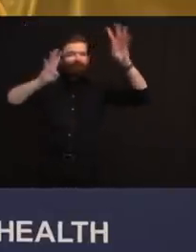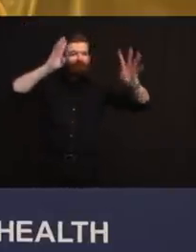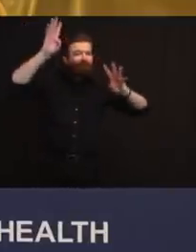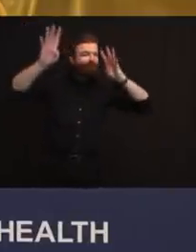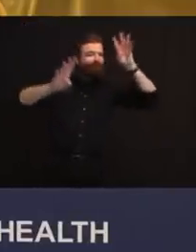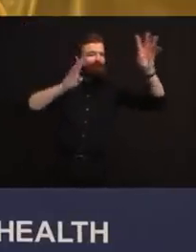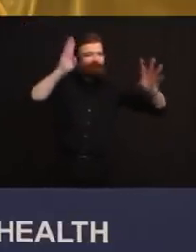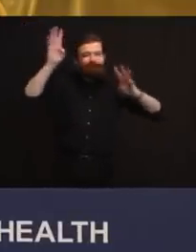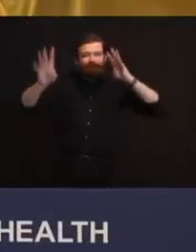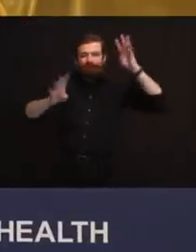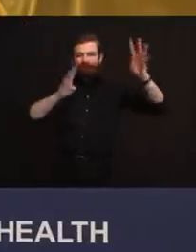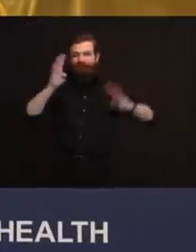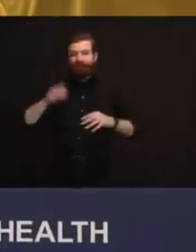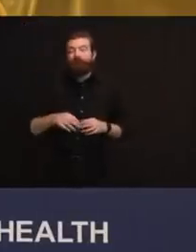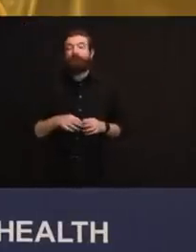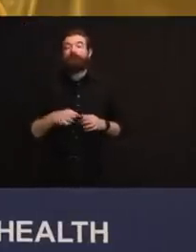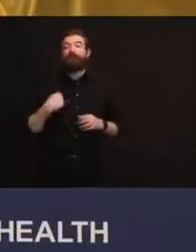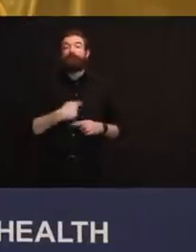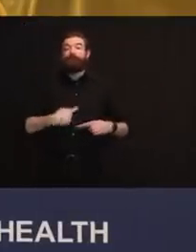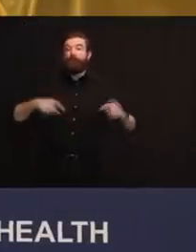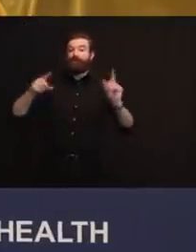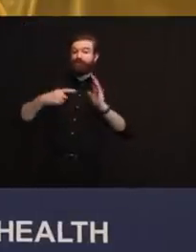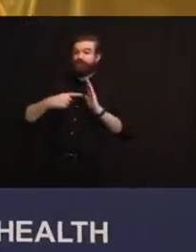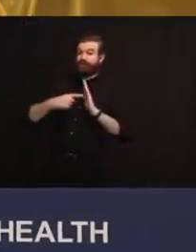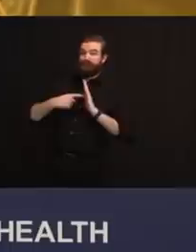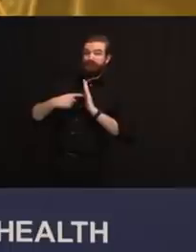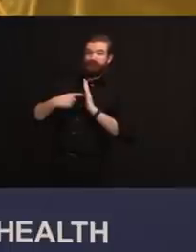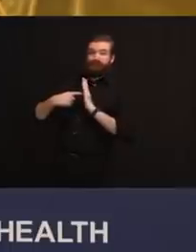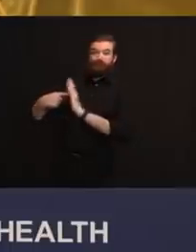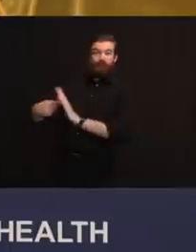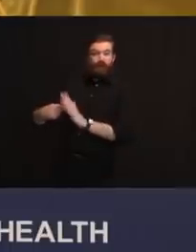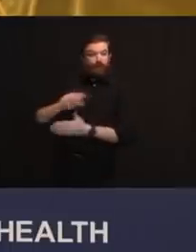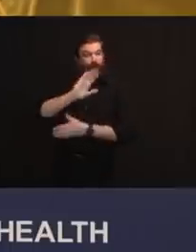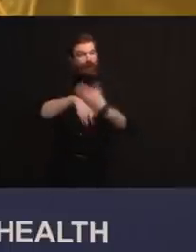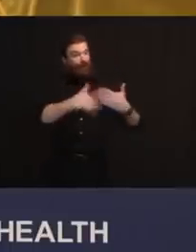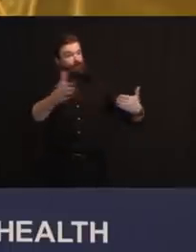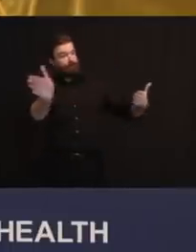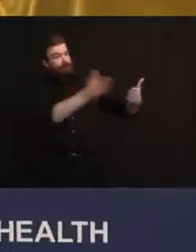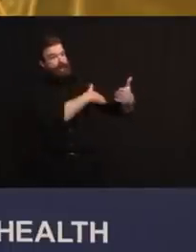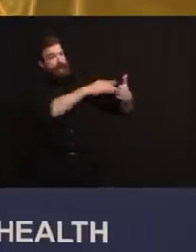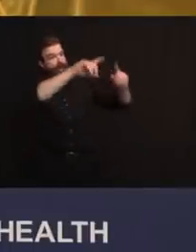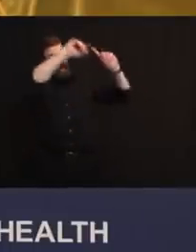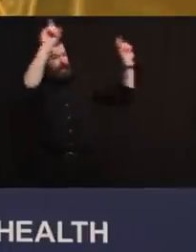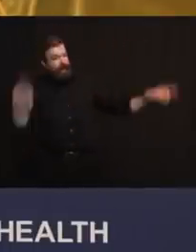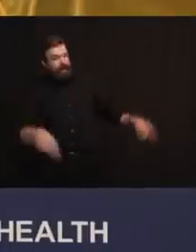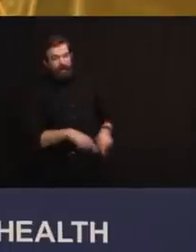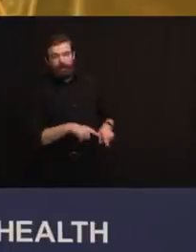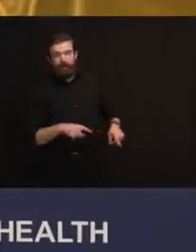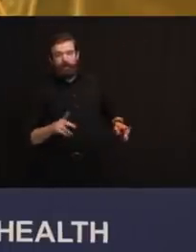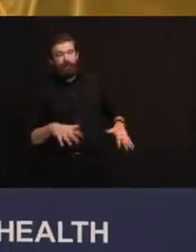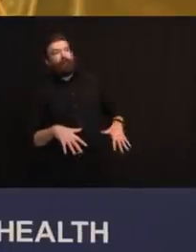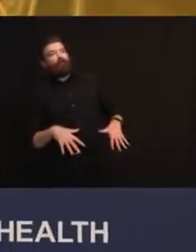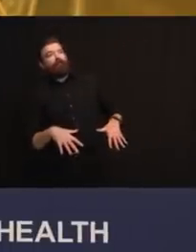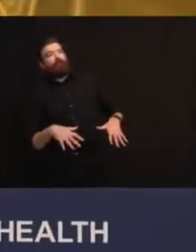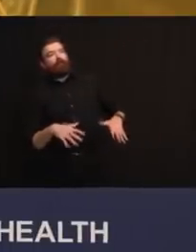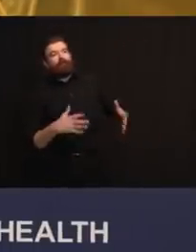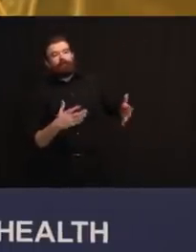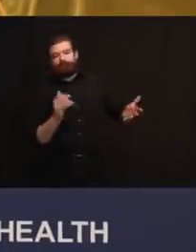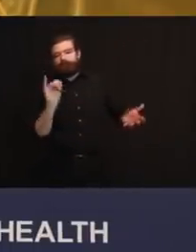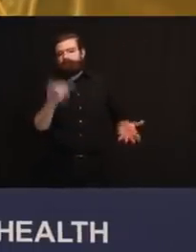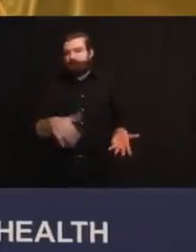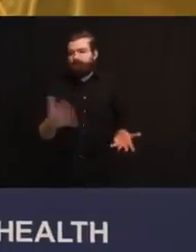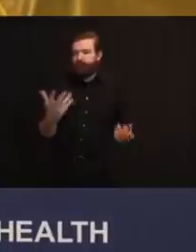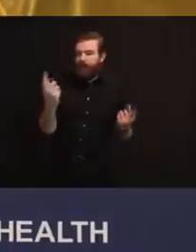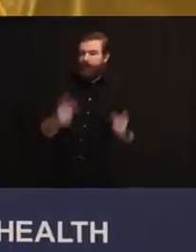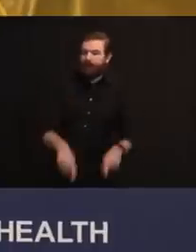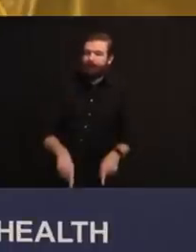little bit bigger. It's exactly what we had hoped for, and then some. So I would just say I thank the folks, even